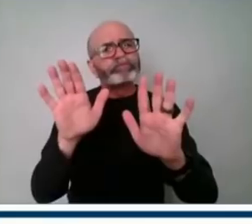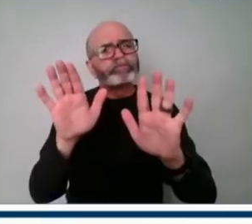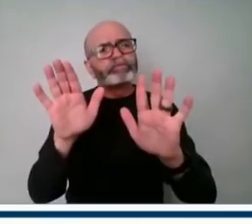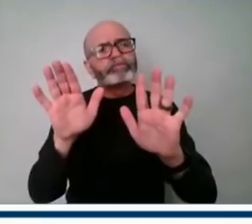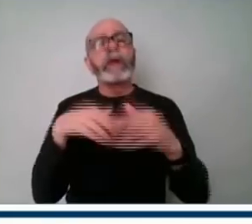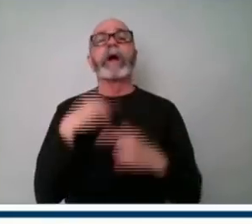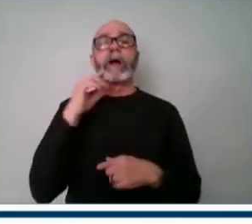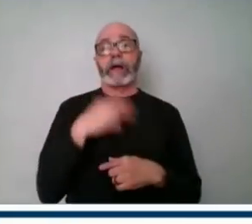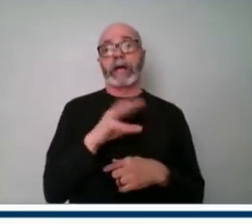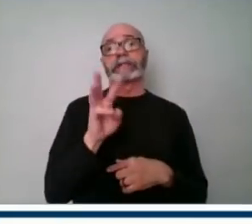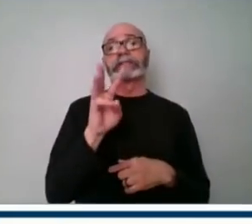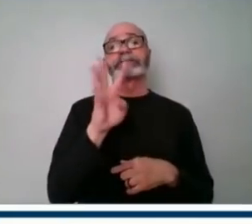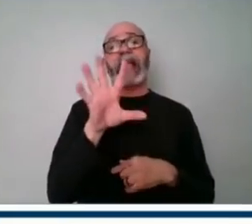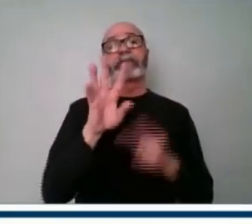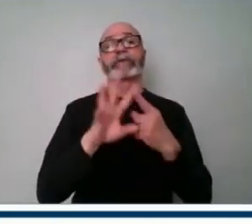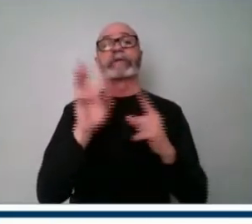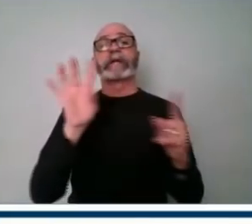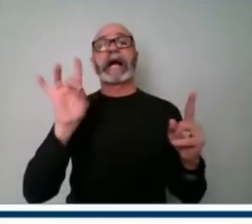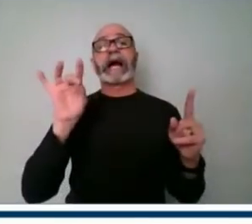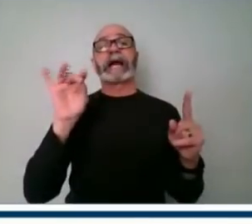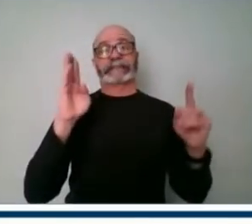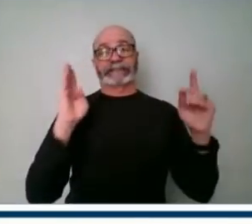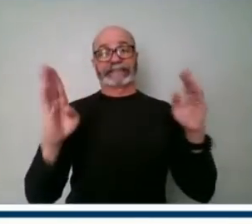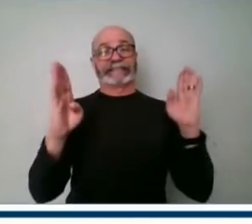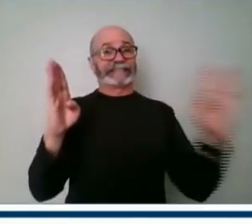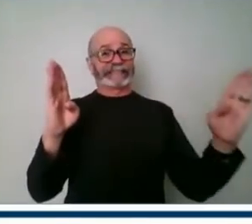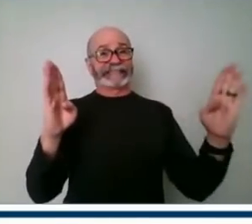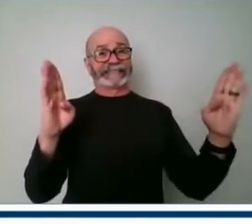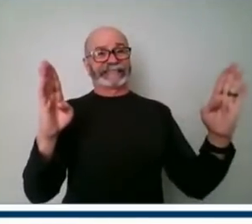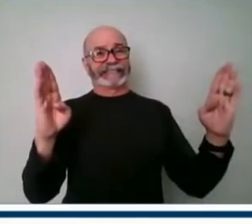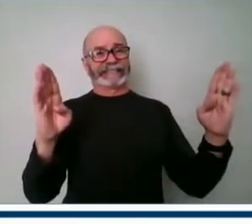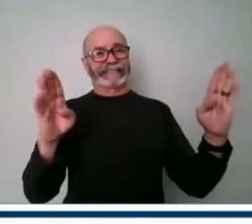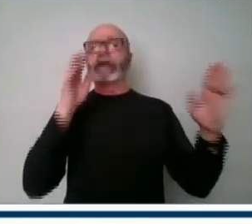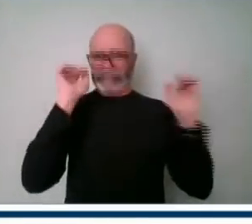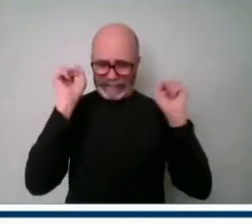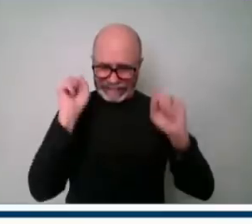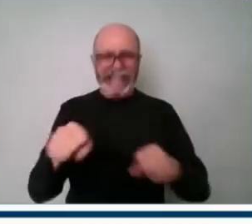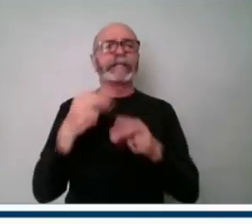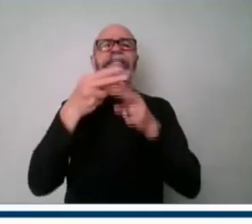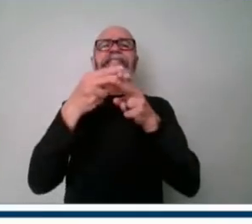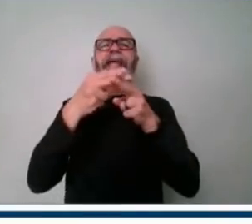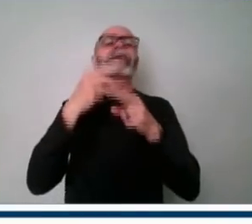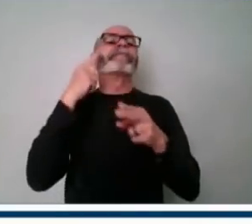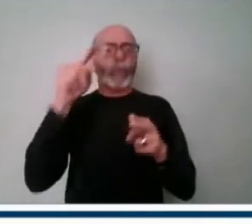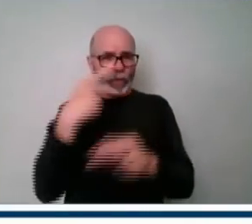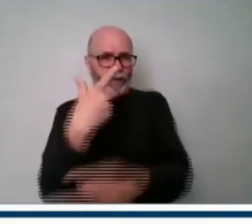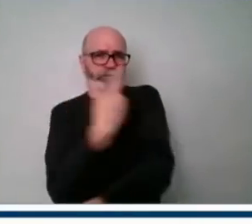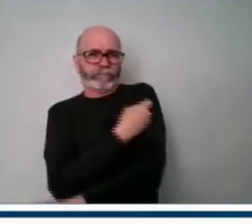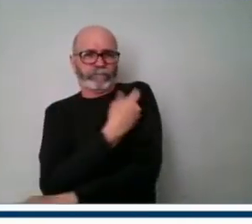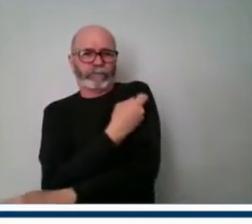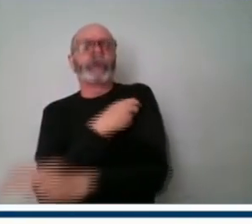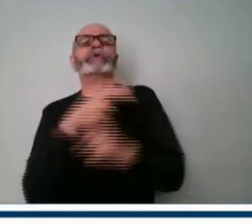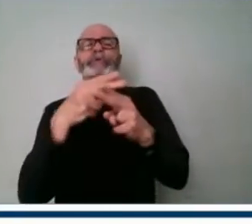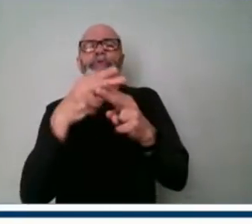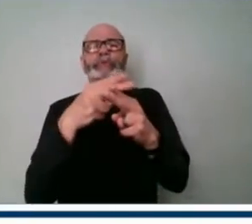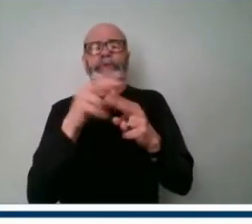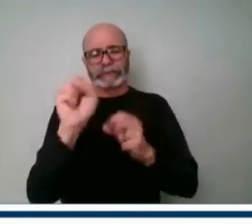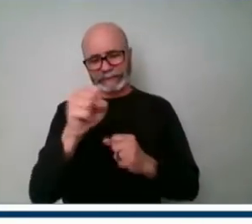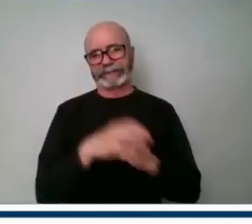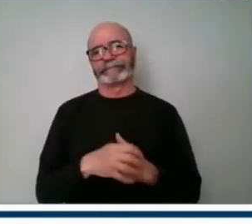80-year-old group, you are going to get access to vaccine very soon. Moving on, we'll go to CBC. Jean Laroche.